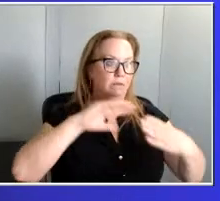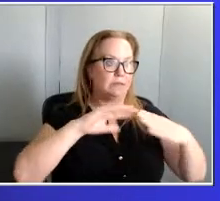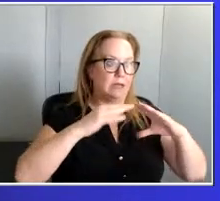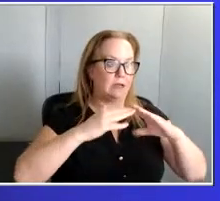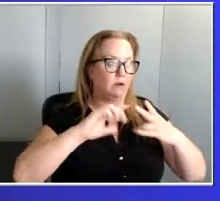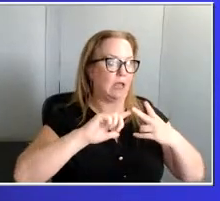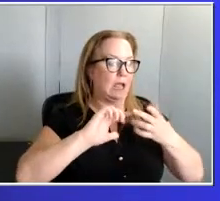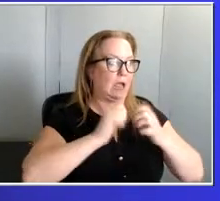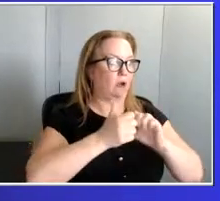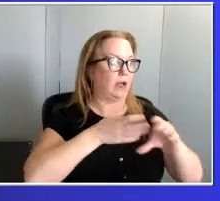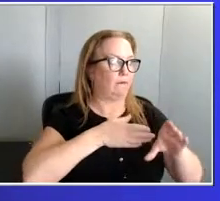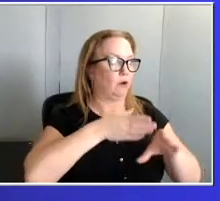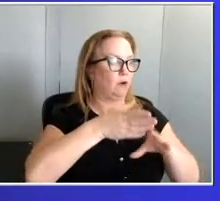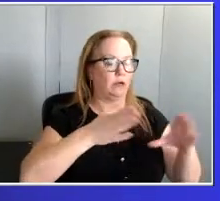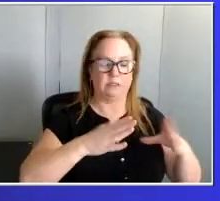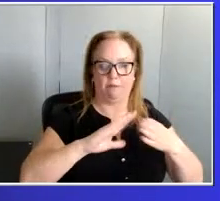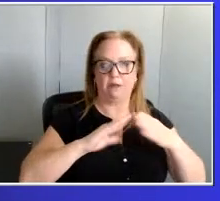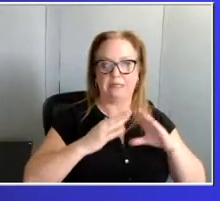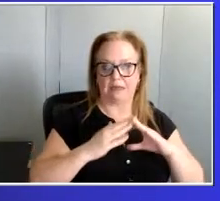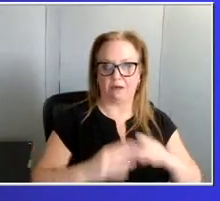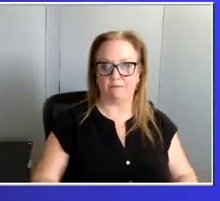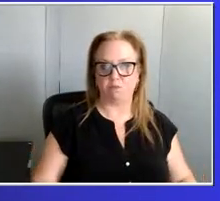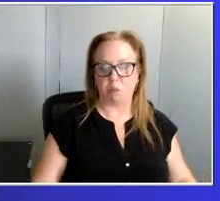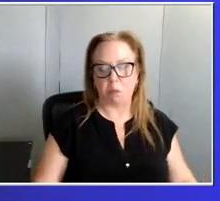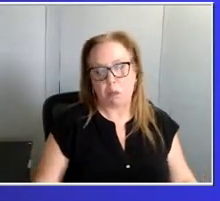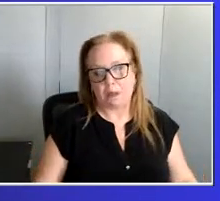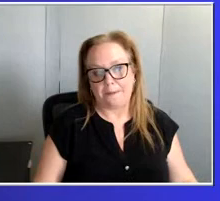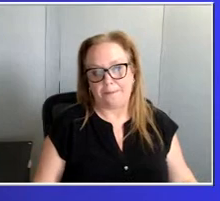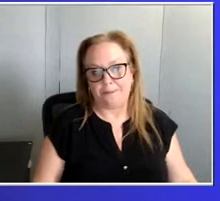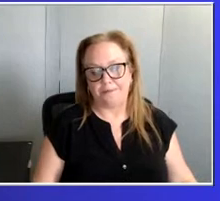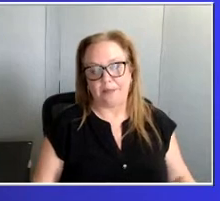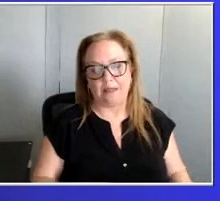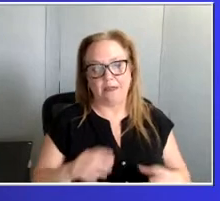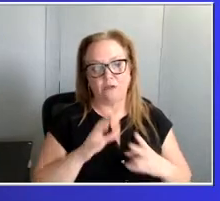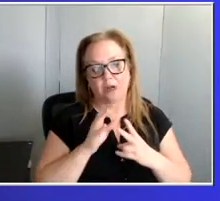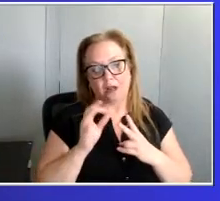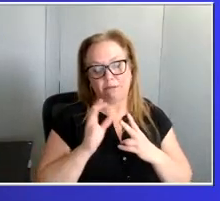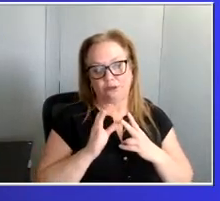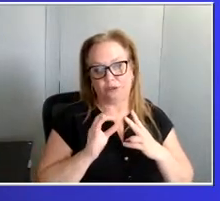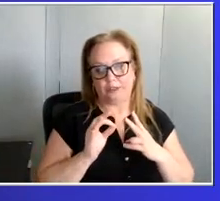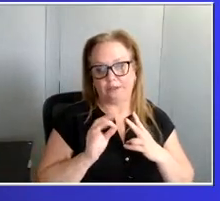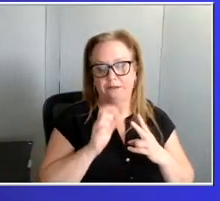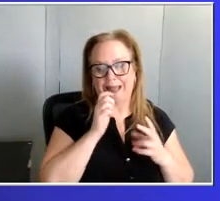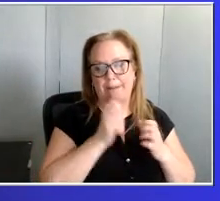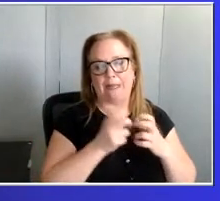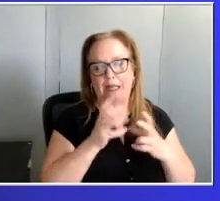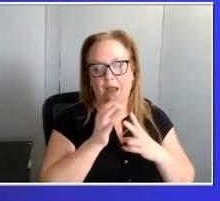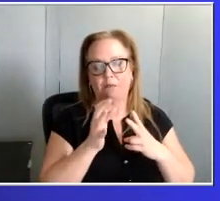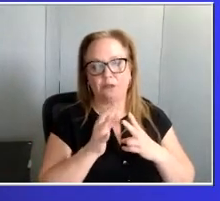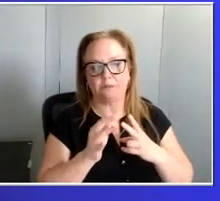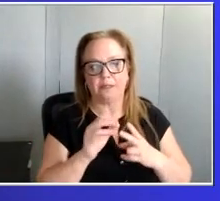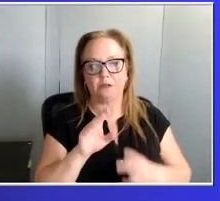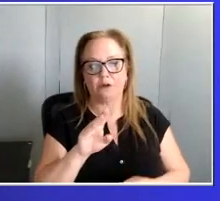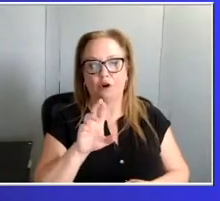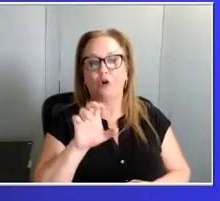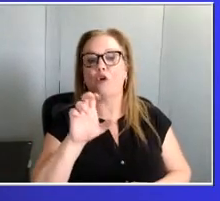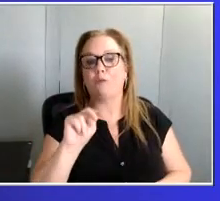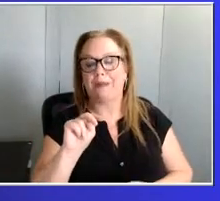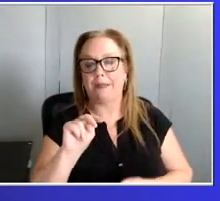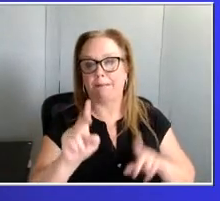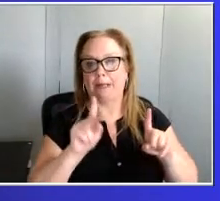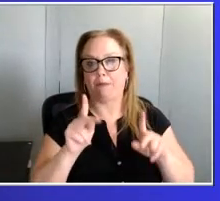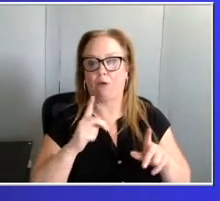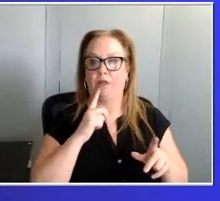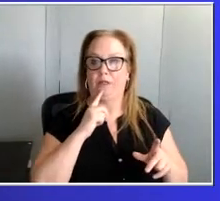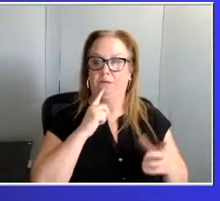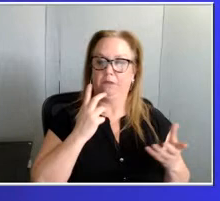a career in a small town? But then there's an option, although not as many, but there's urban folks who are like,